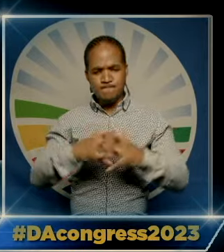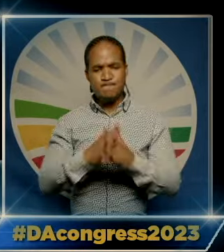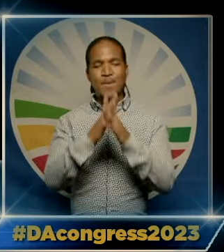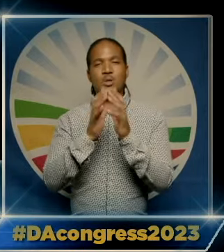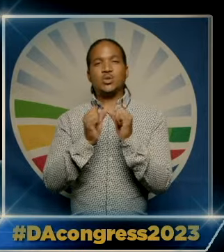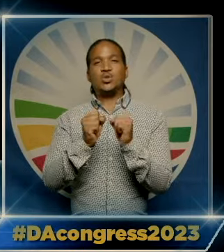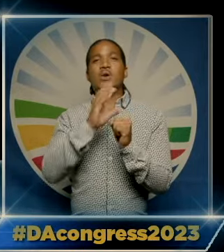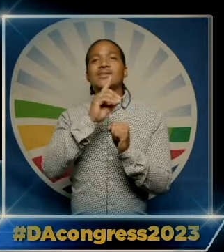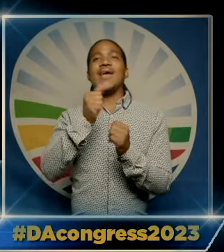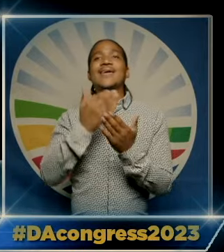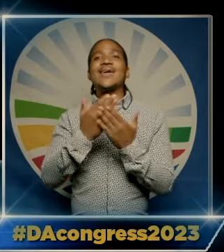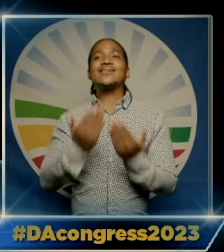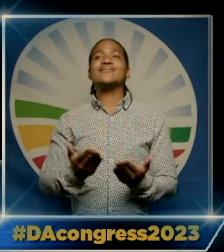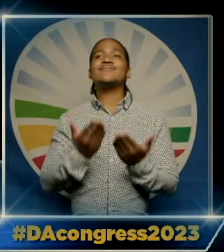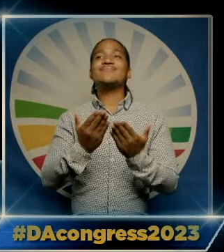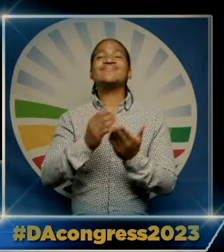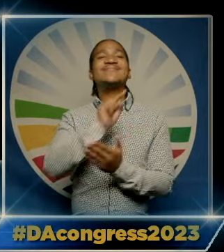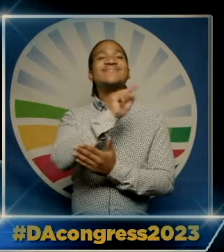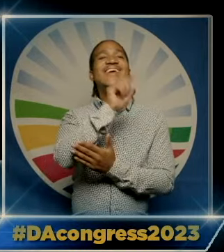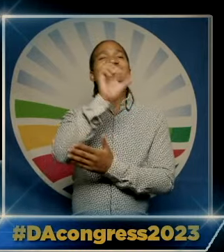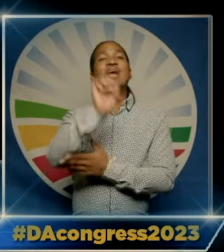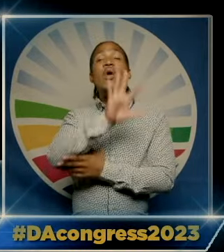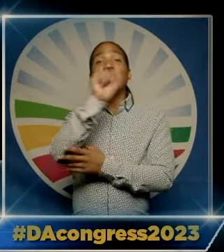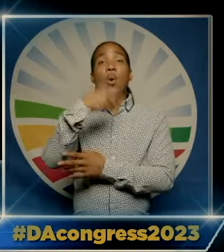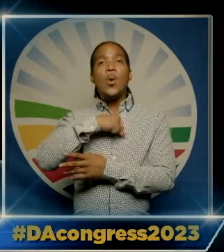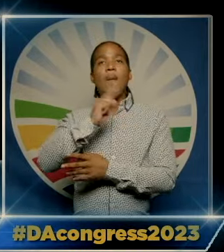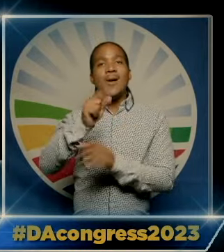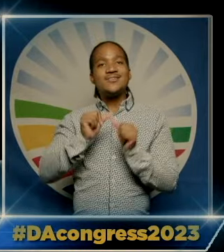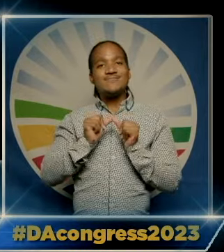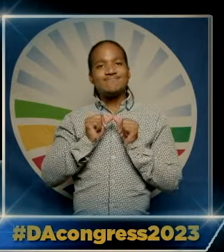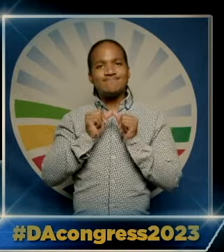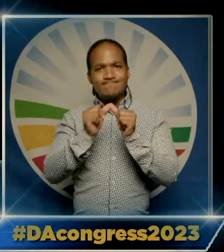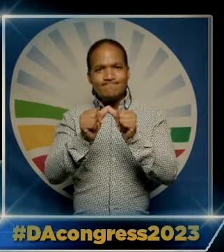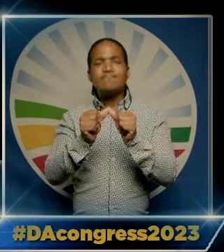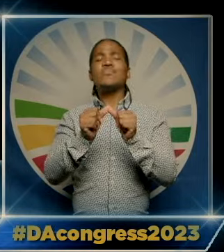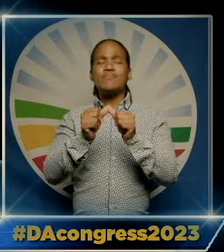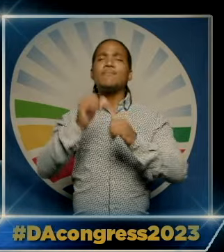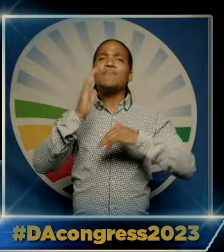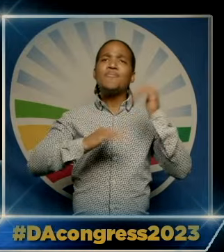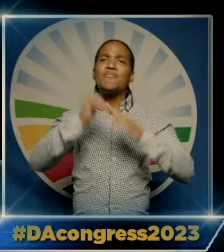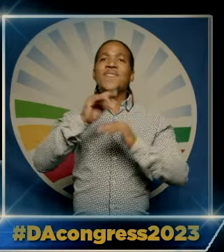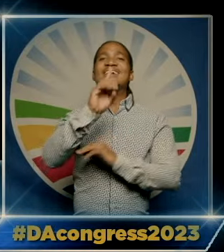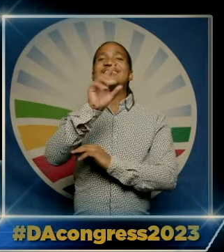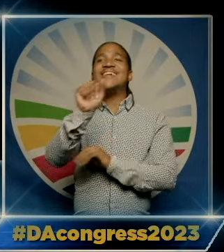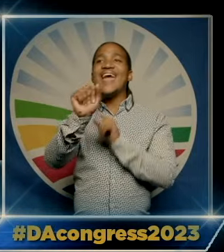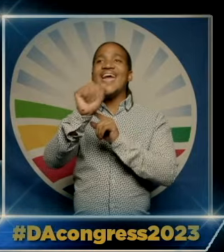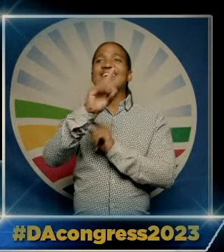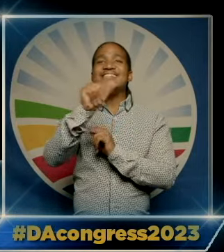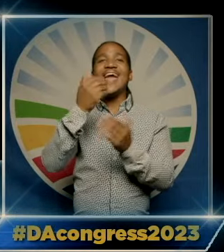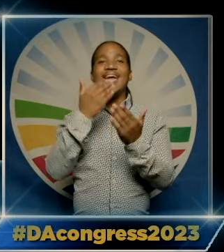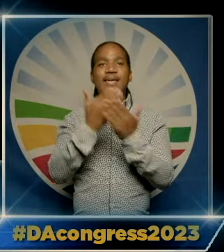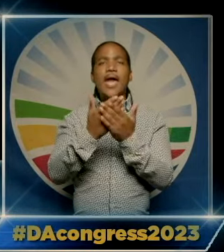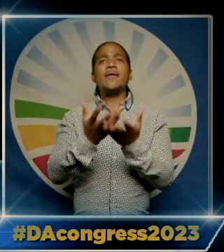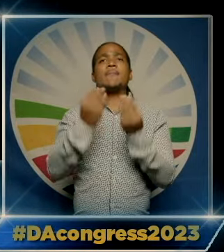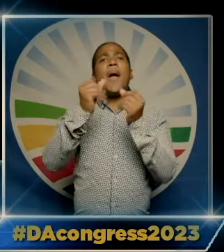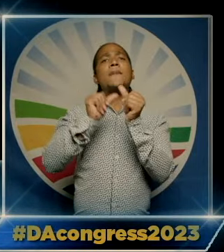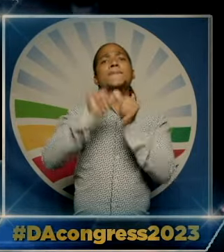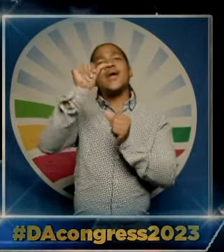future. Lena le South Africa fanele siqhubeke. Saka i-DA ezokwakha ikusasa